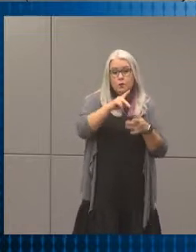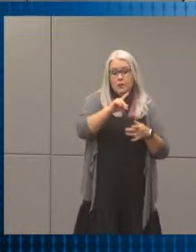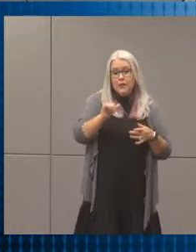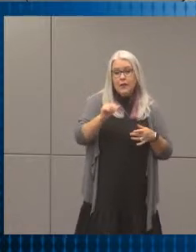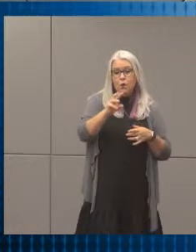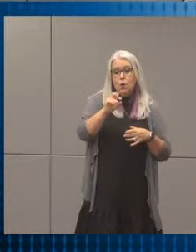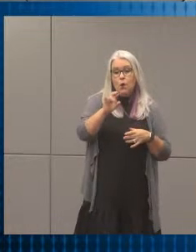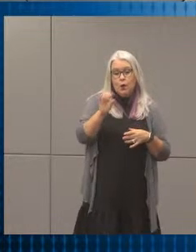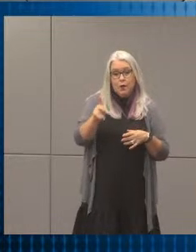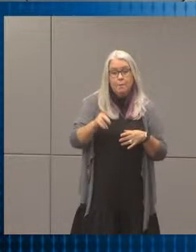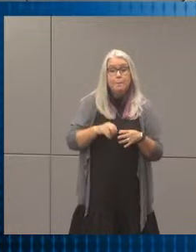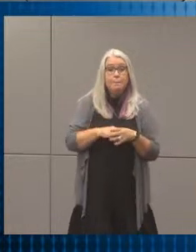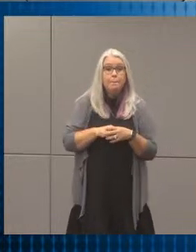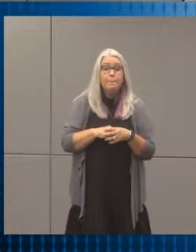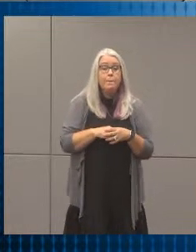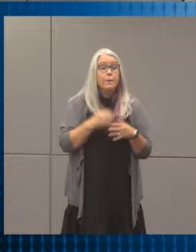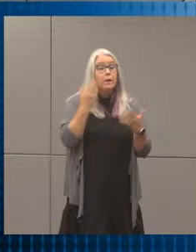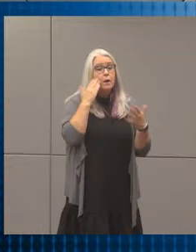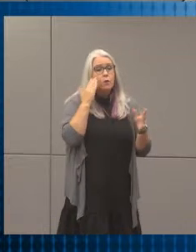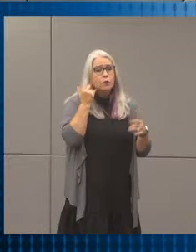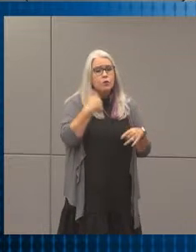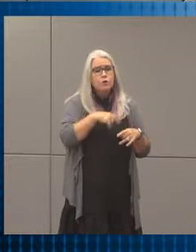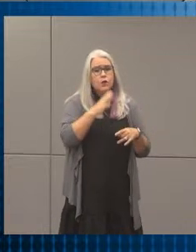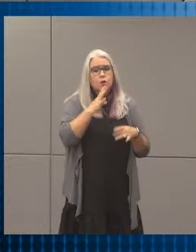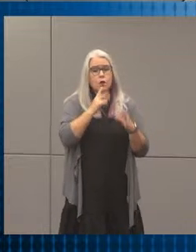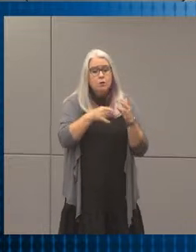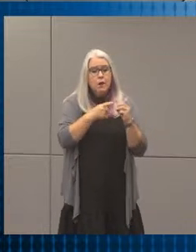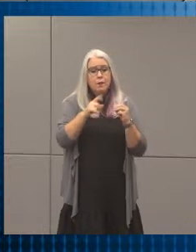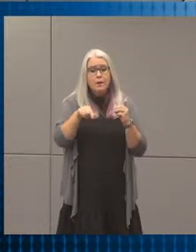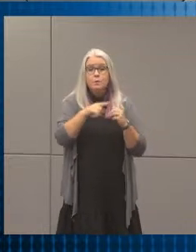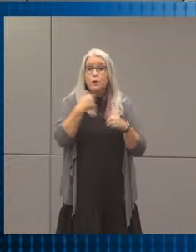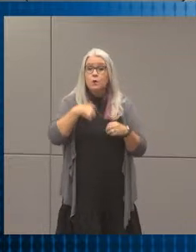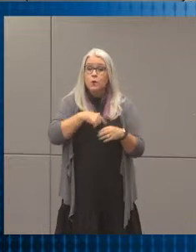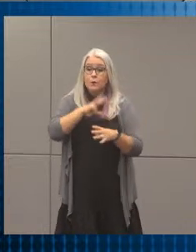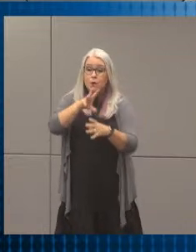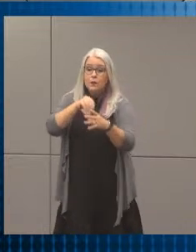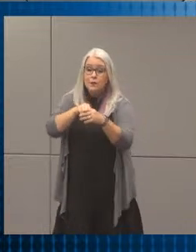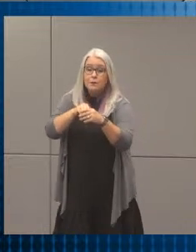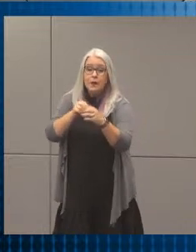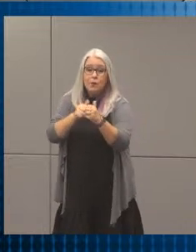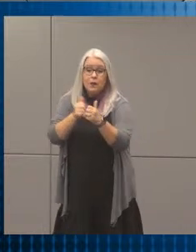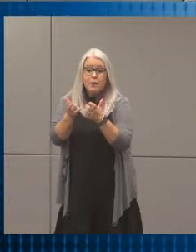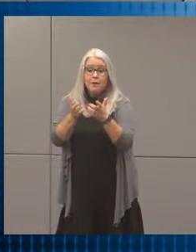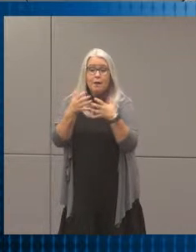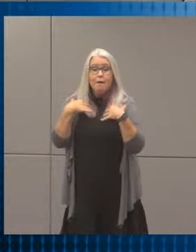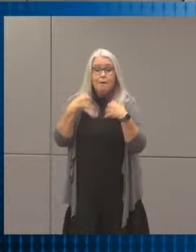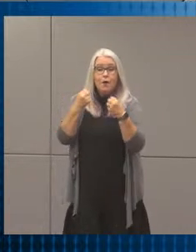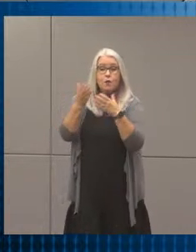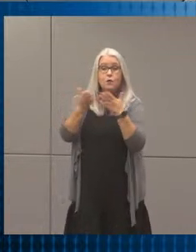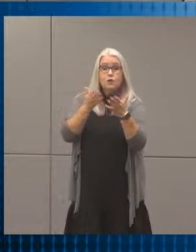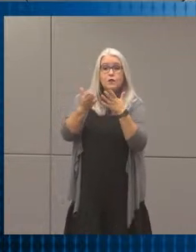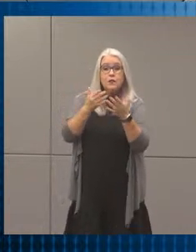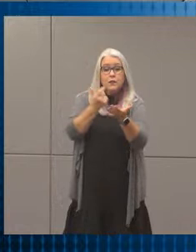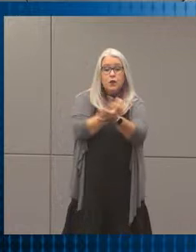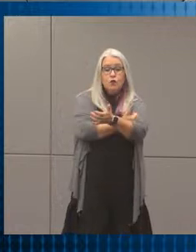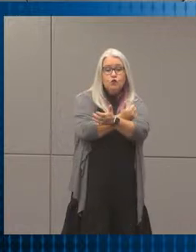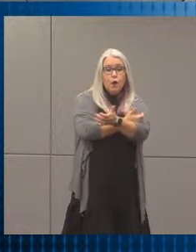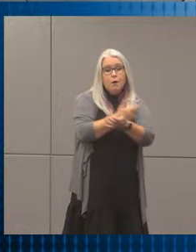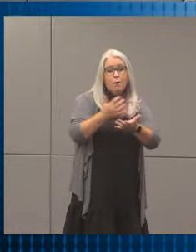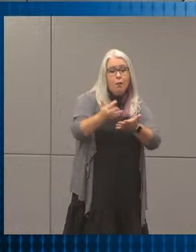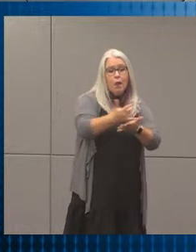ward. I don't know if we've mentioned this before, but we do participate, the health services participates in a drug collection